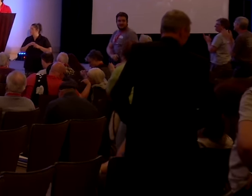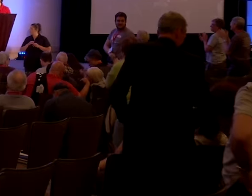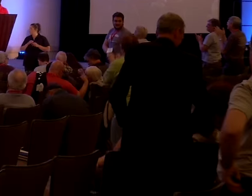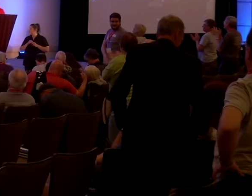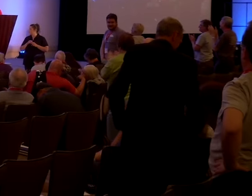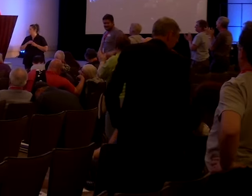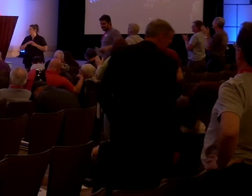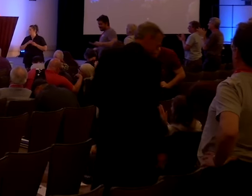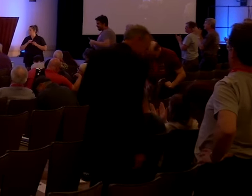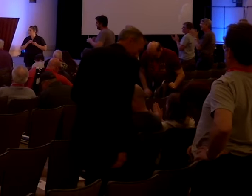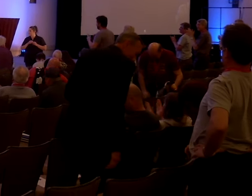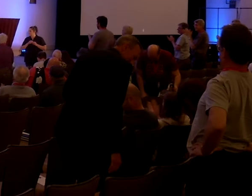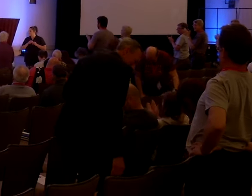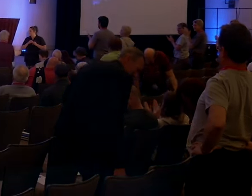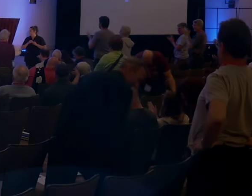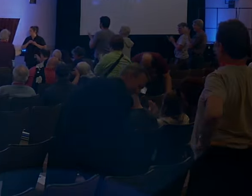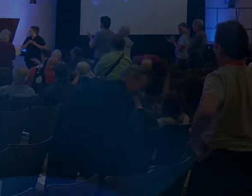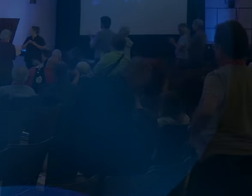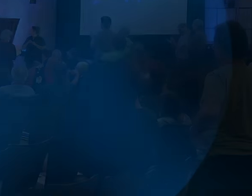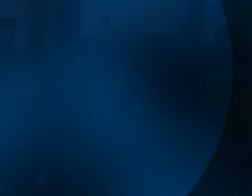Thank you.